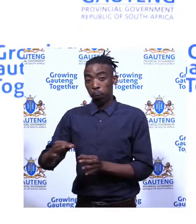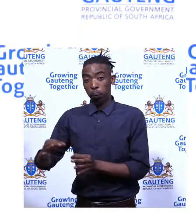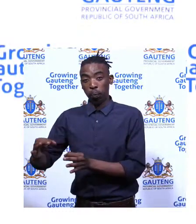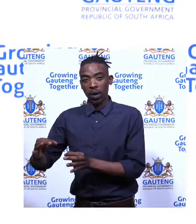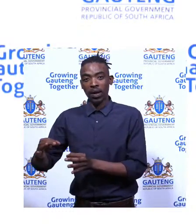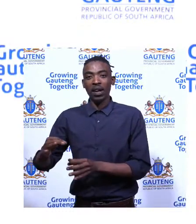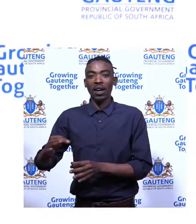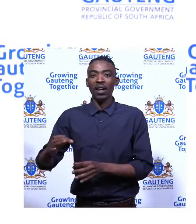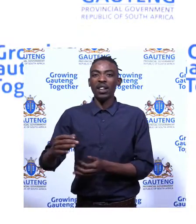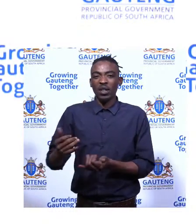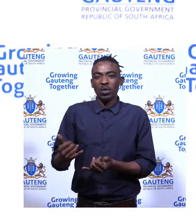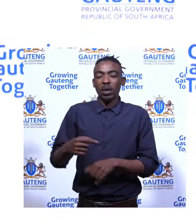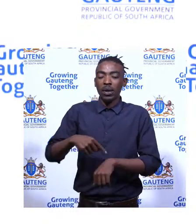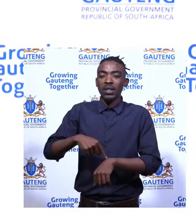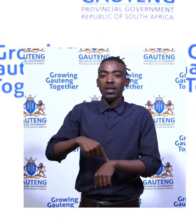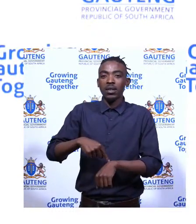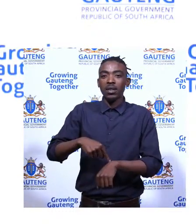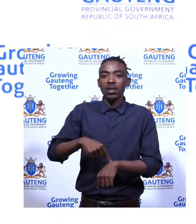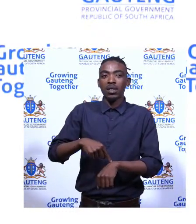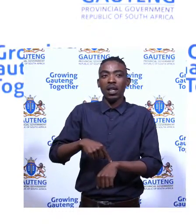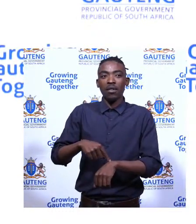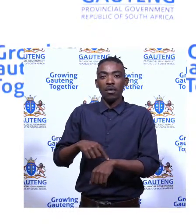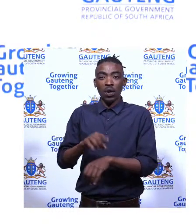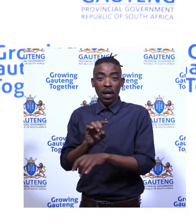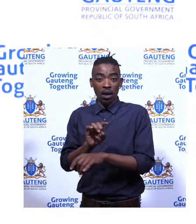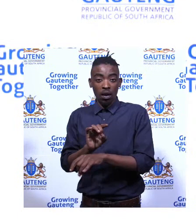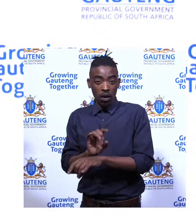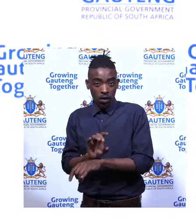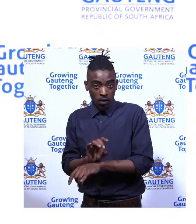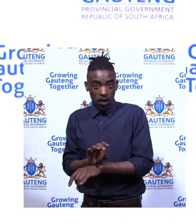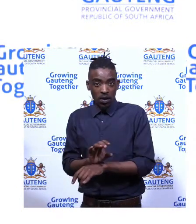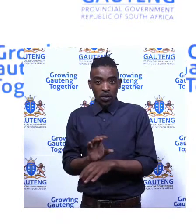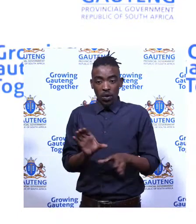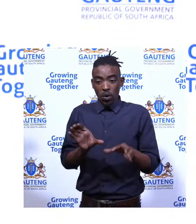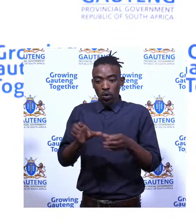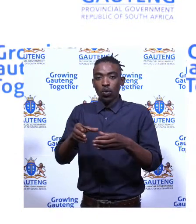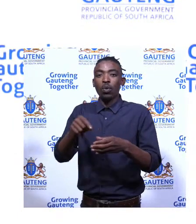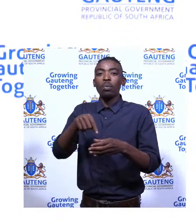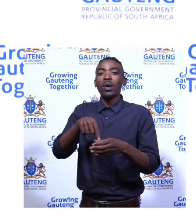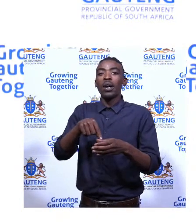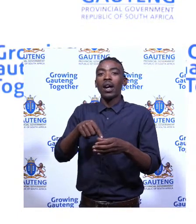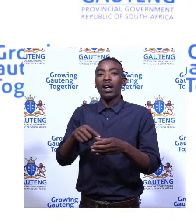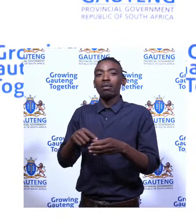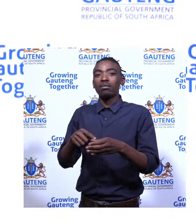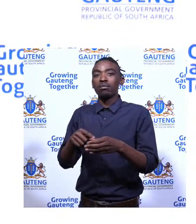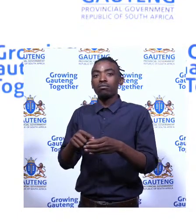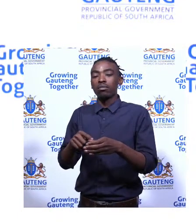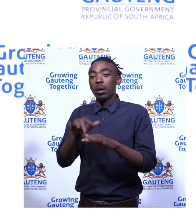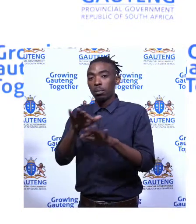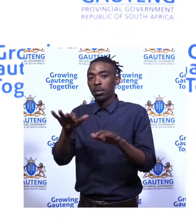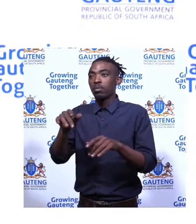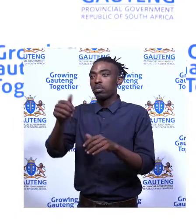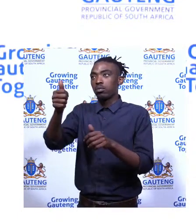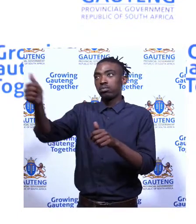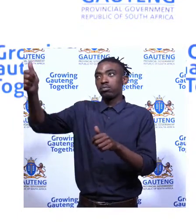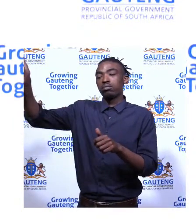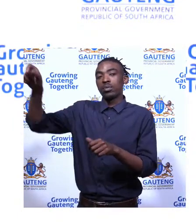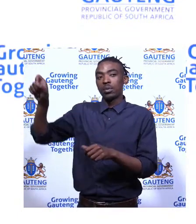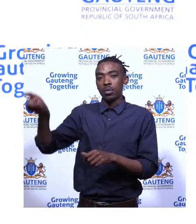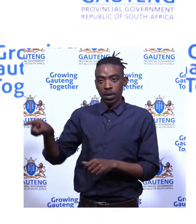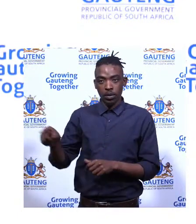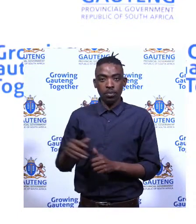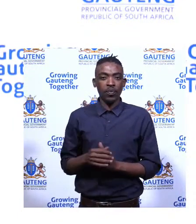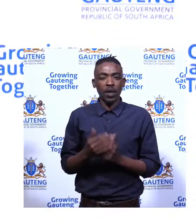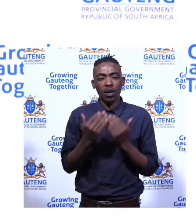was the time for the advisory council and the technical teams. Thank you so much for the